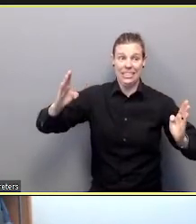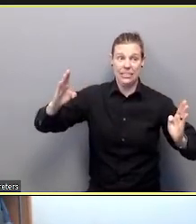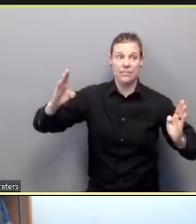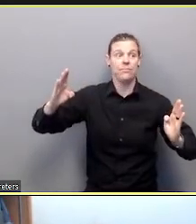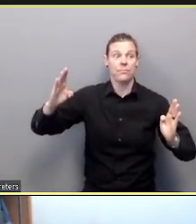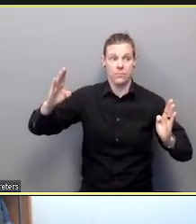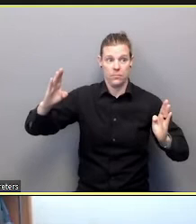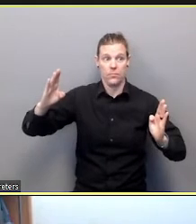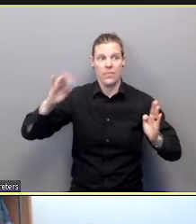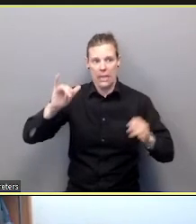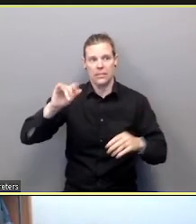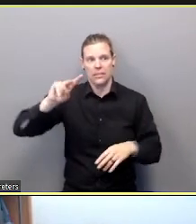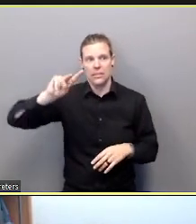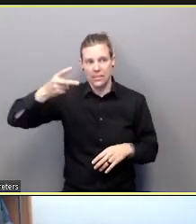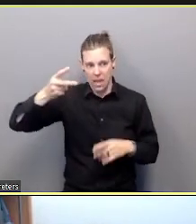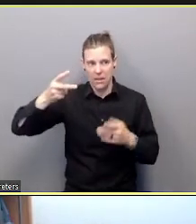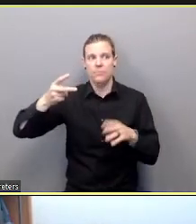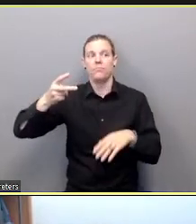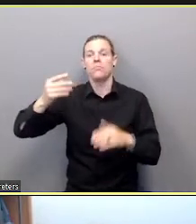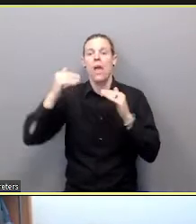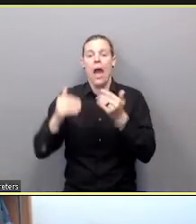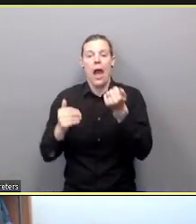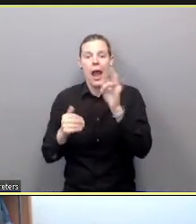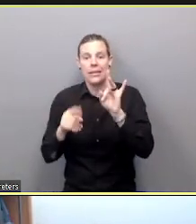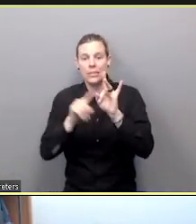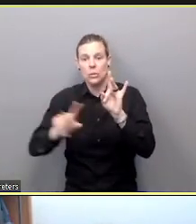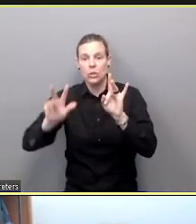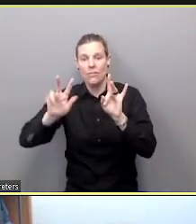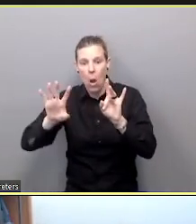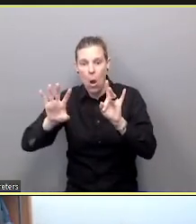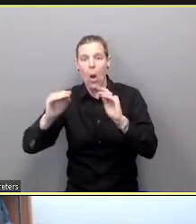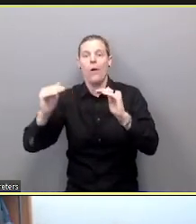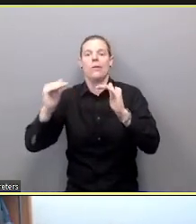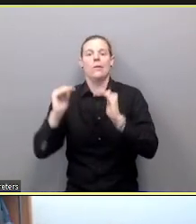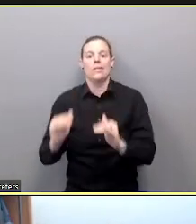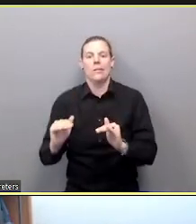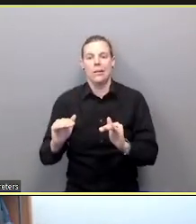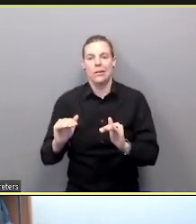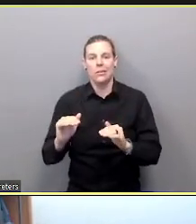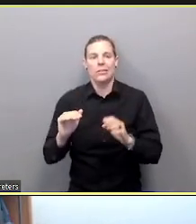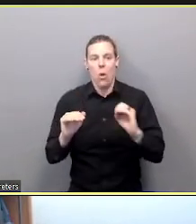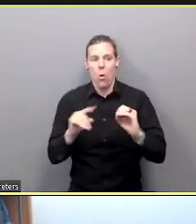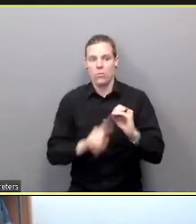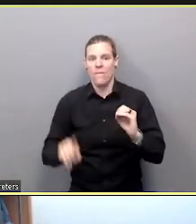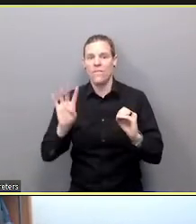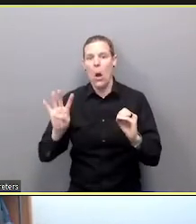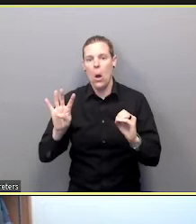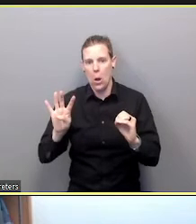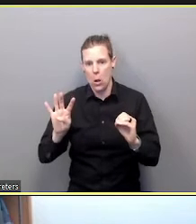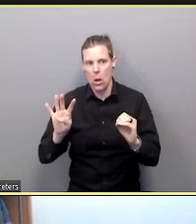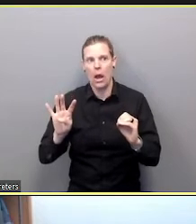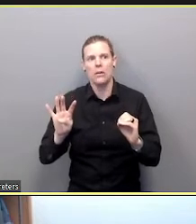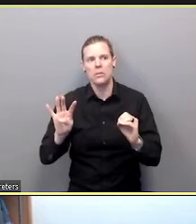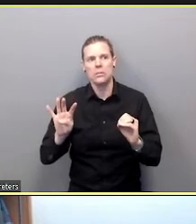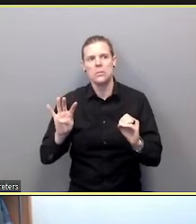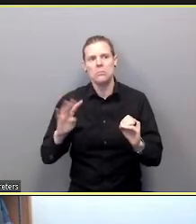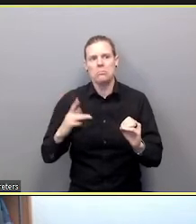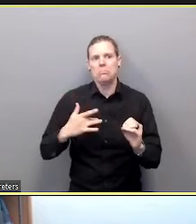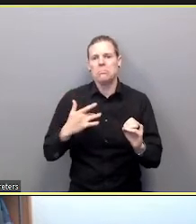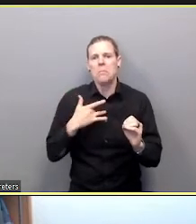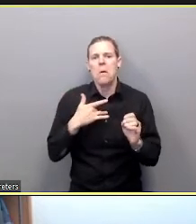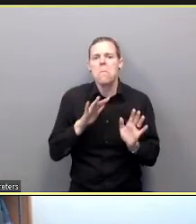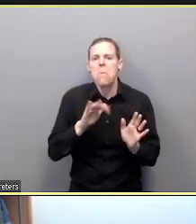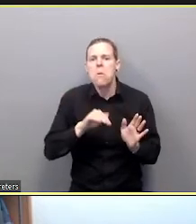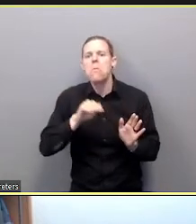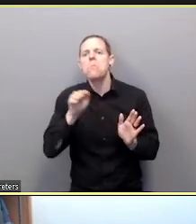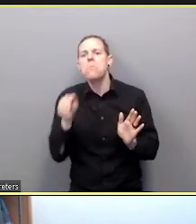34-year-olds. 0 to 4 is the black line there, which mirrors or has been fairly similar to the 65 and over. So